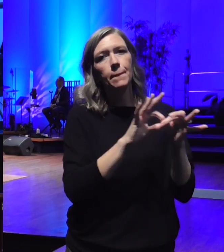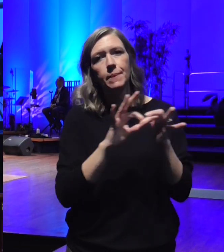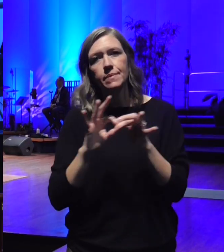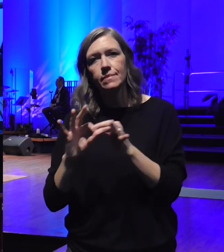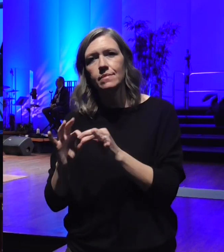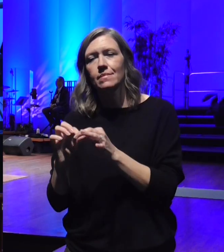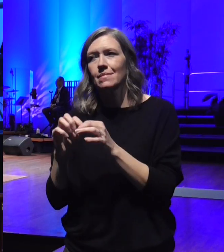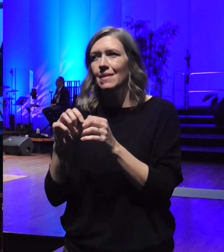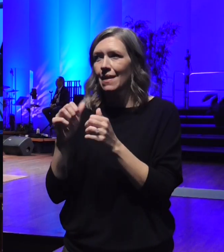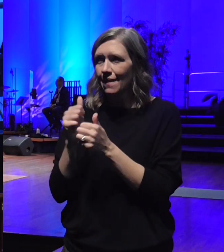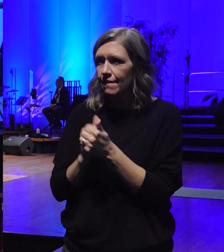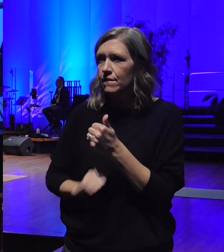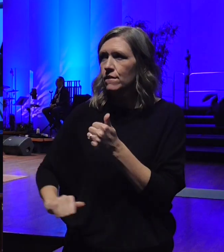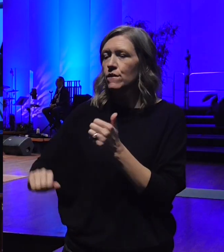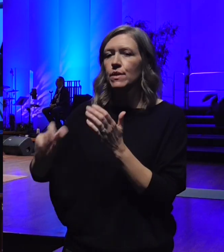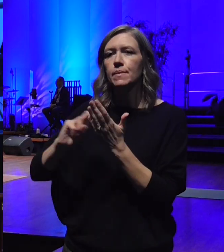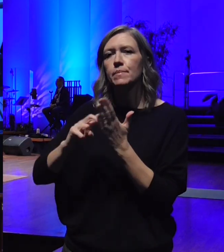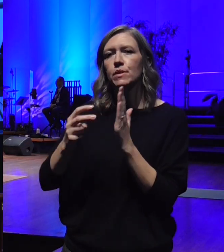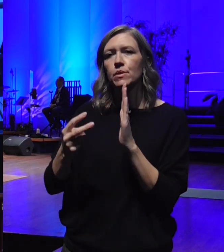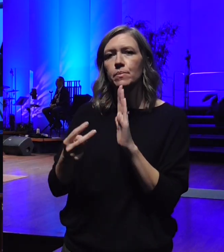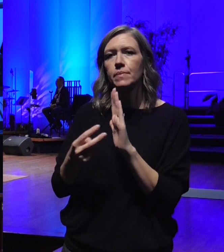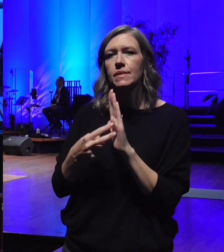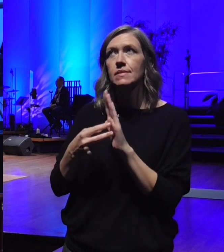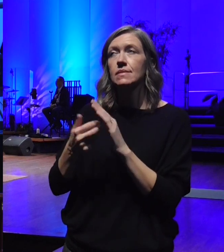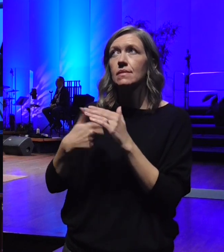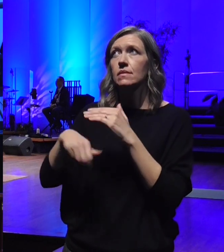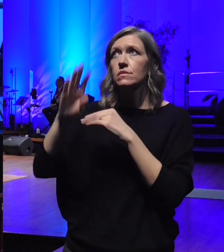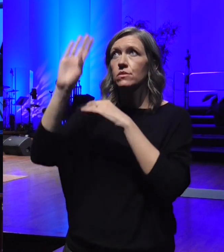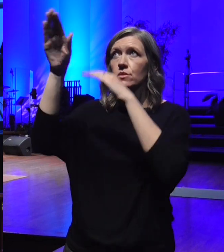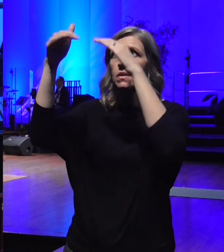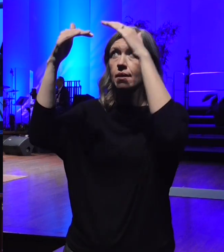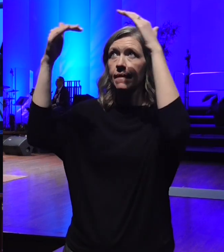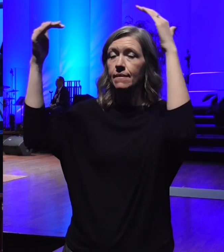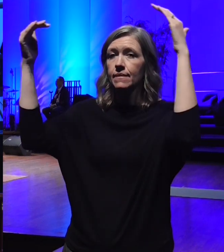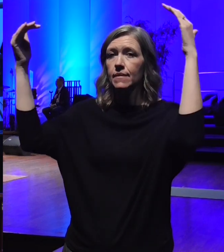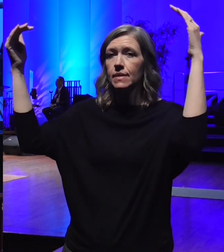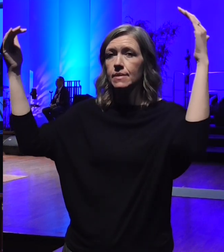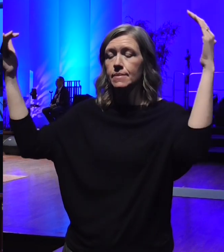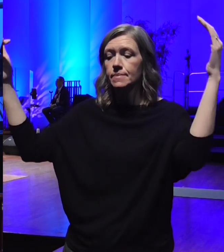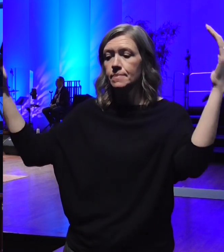every purpose under heaven.